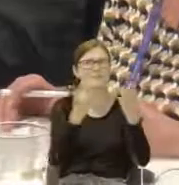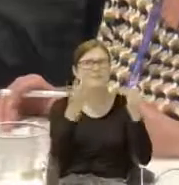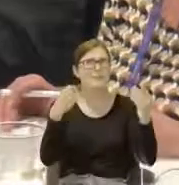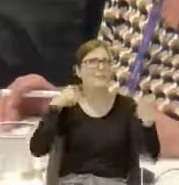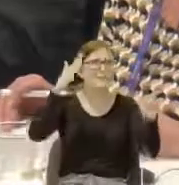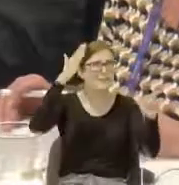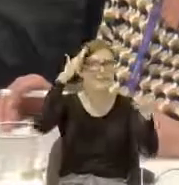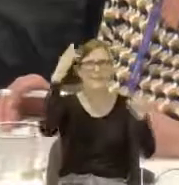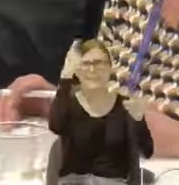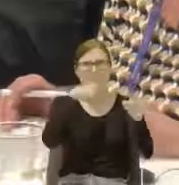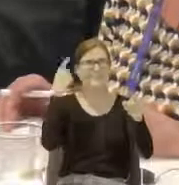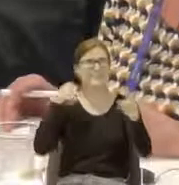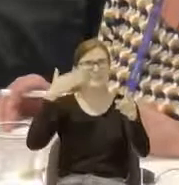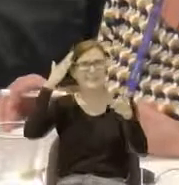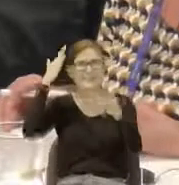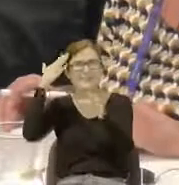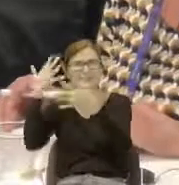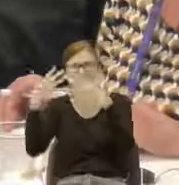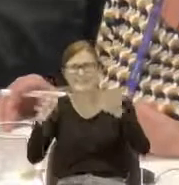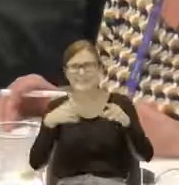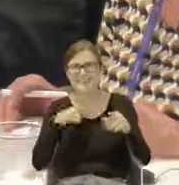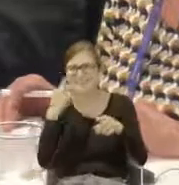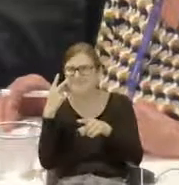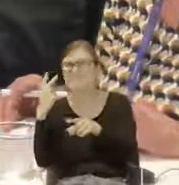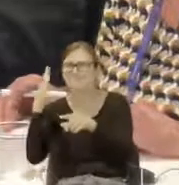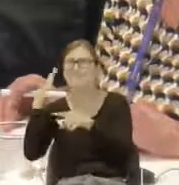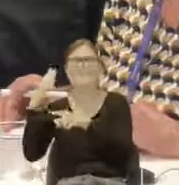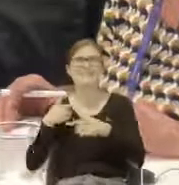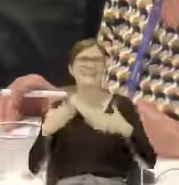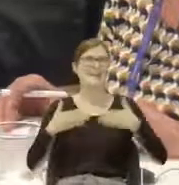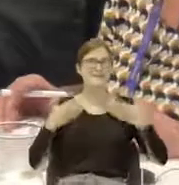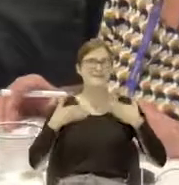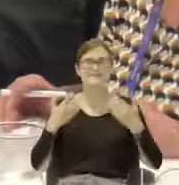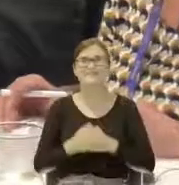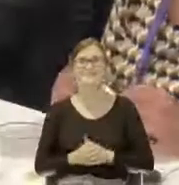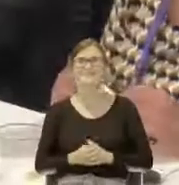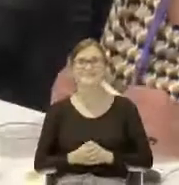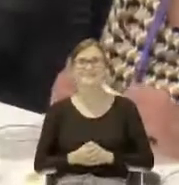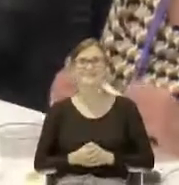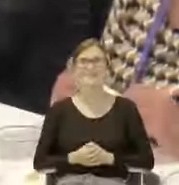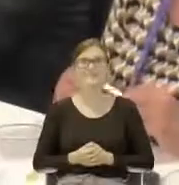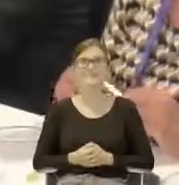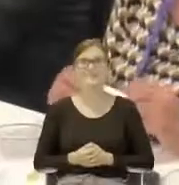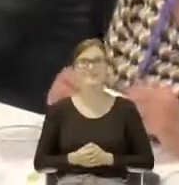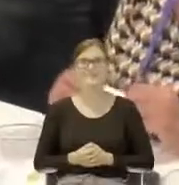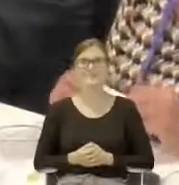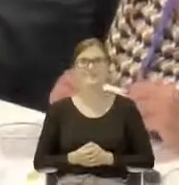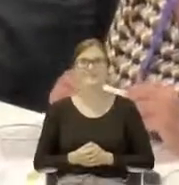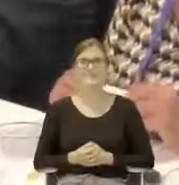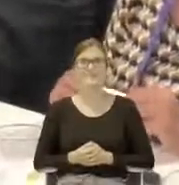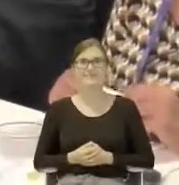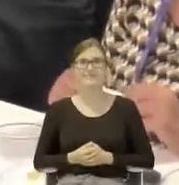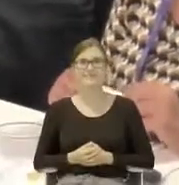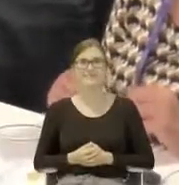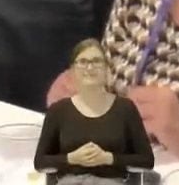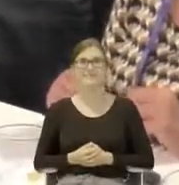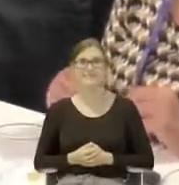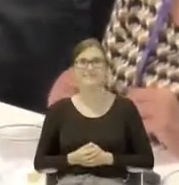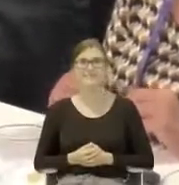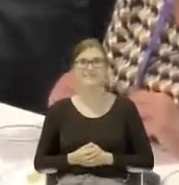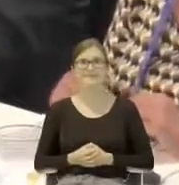Happy to be with the two friends of dynamic local leaders, the Honorable Mayor